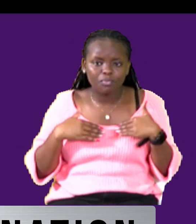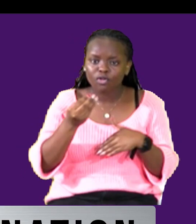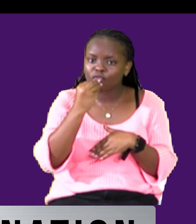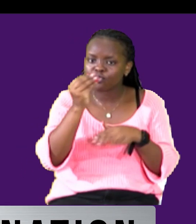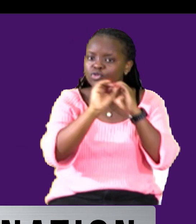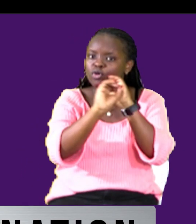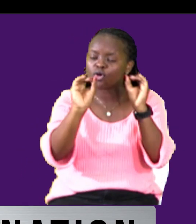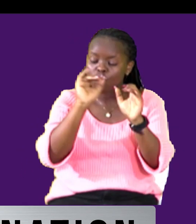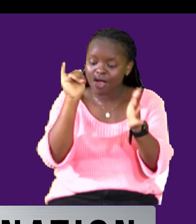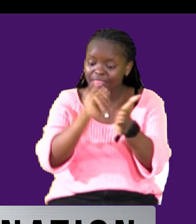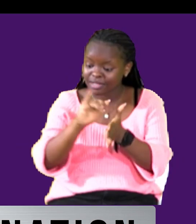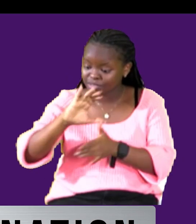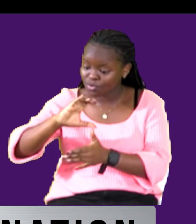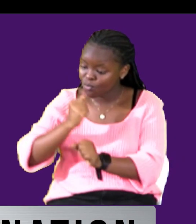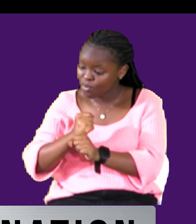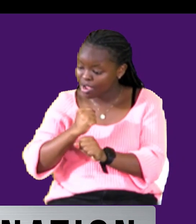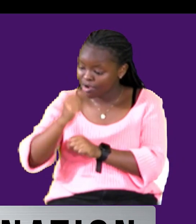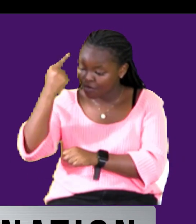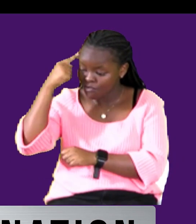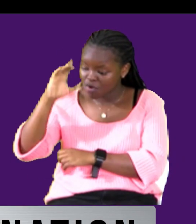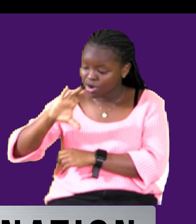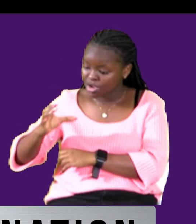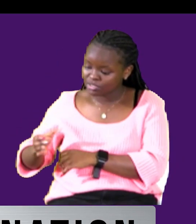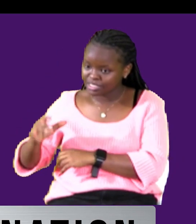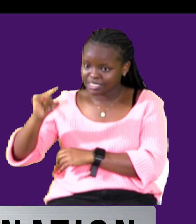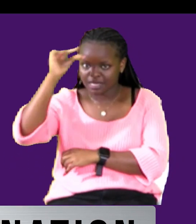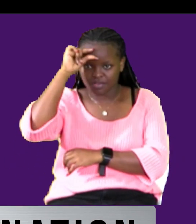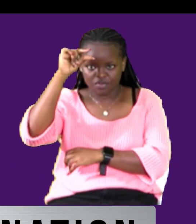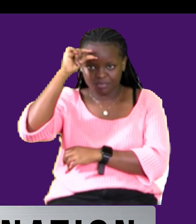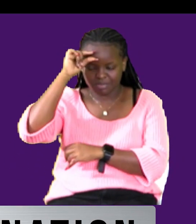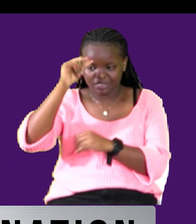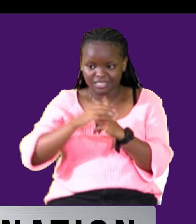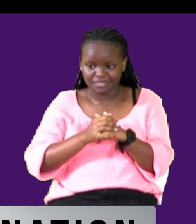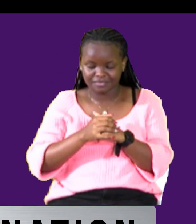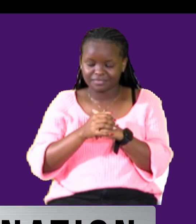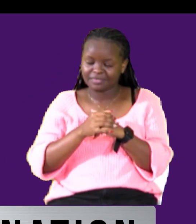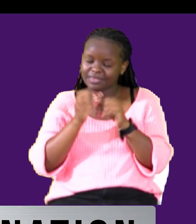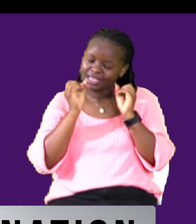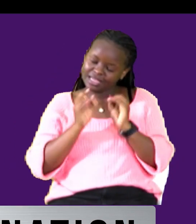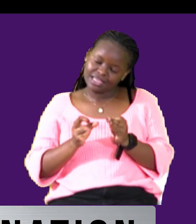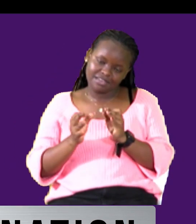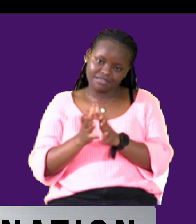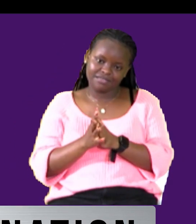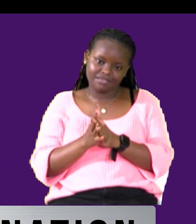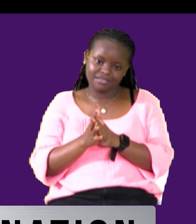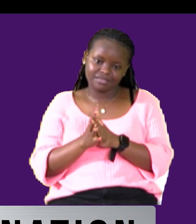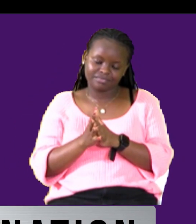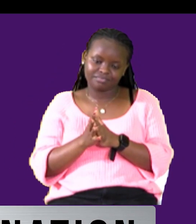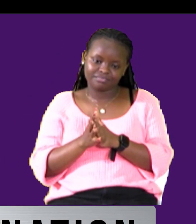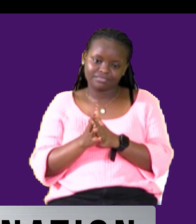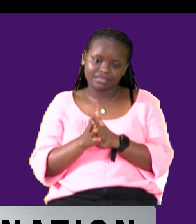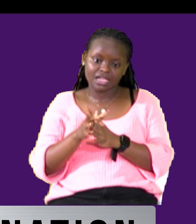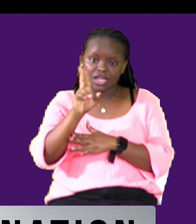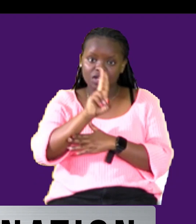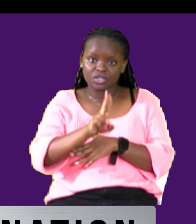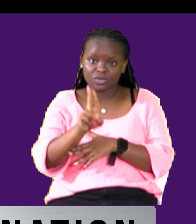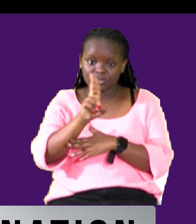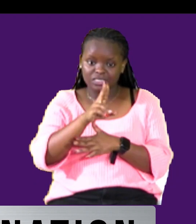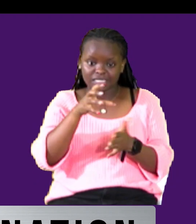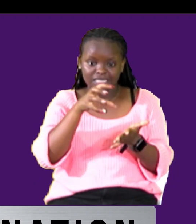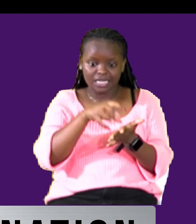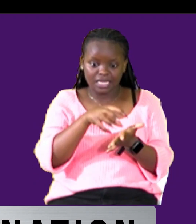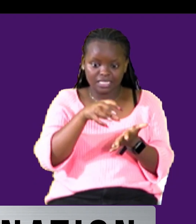the county government. I wanted to speak to that, Jeff, my son, if you allowed. Yes. And using the case